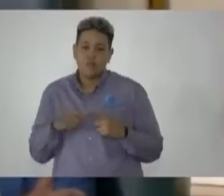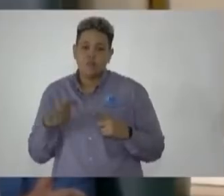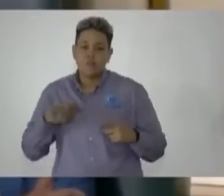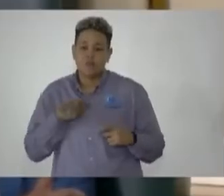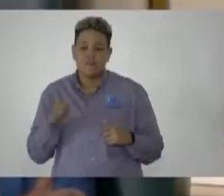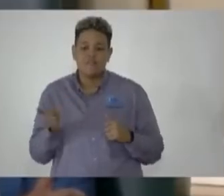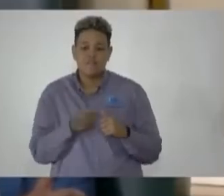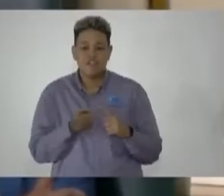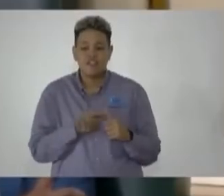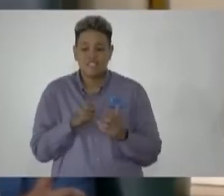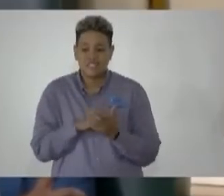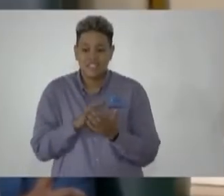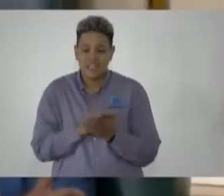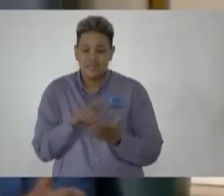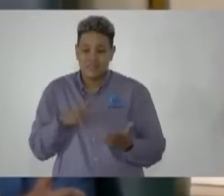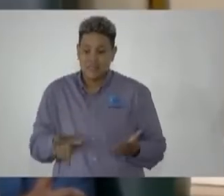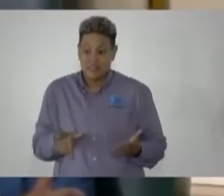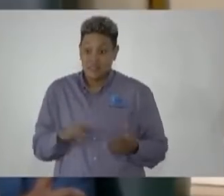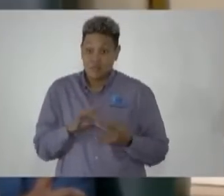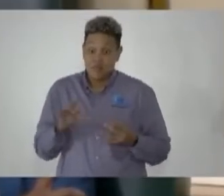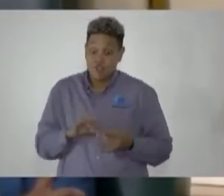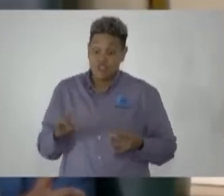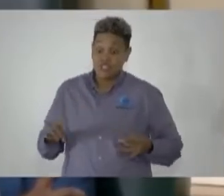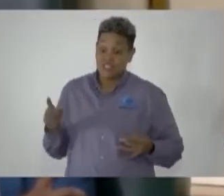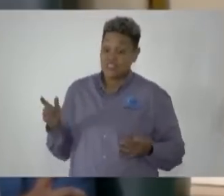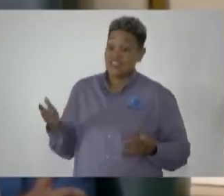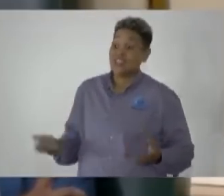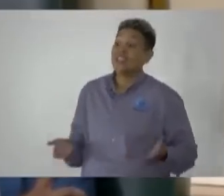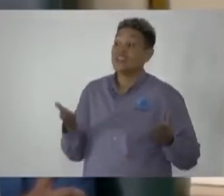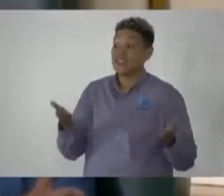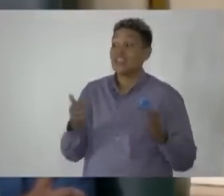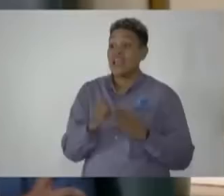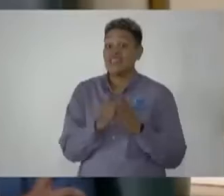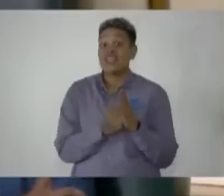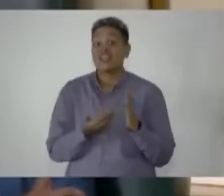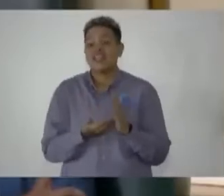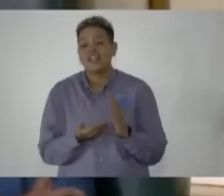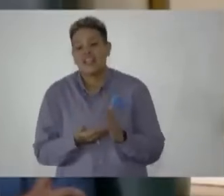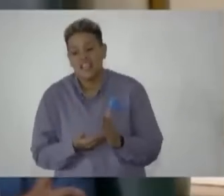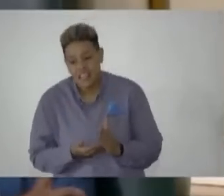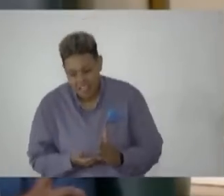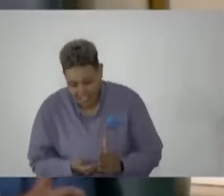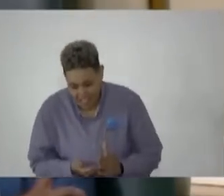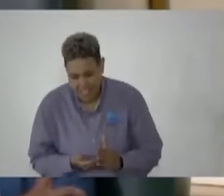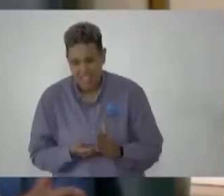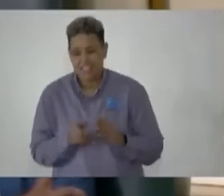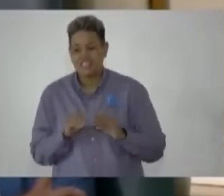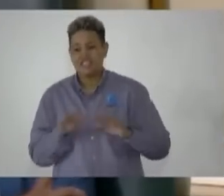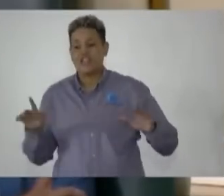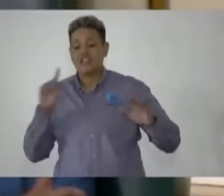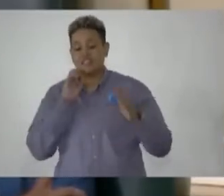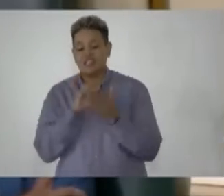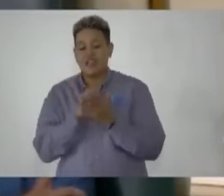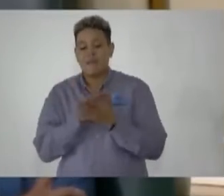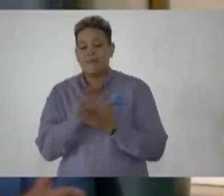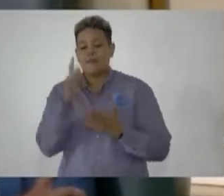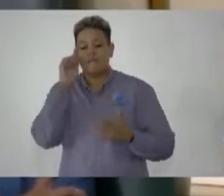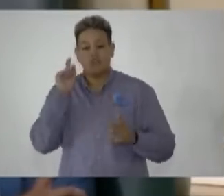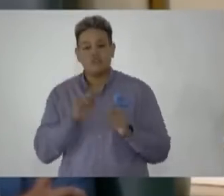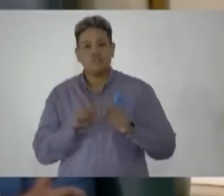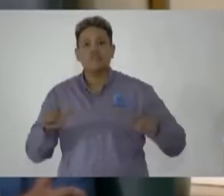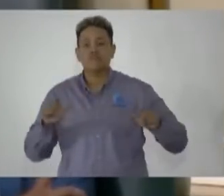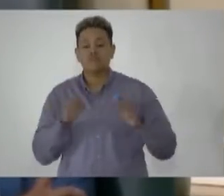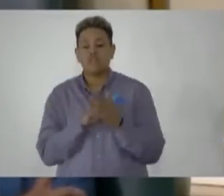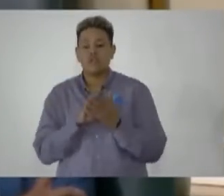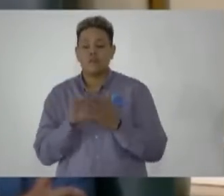first tabled the motion, or rather placed it on the agenda and circulated the documentation for it